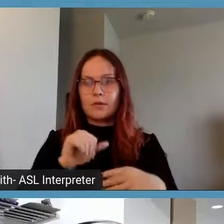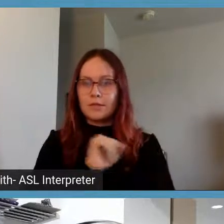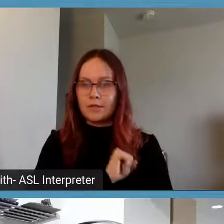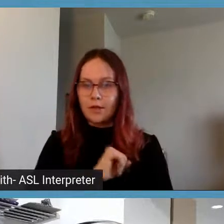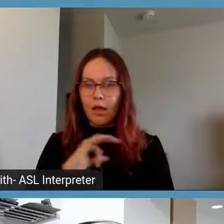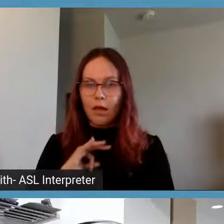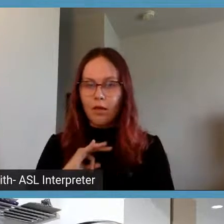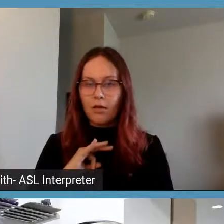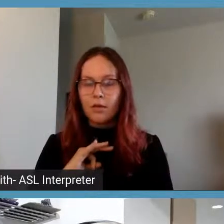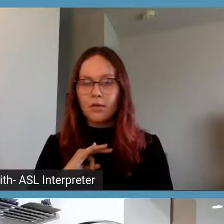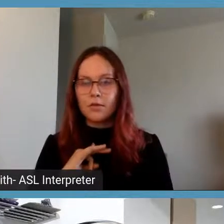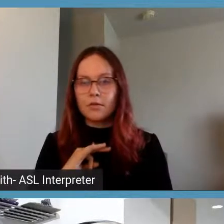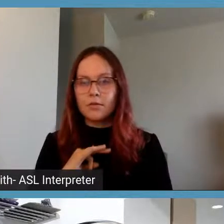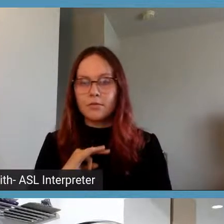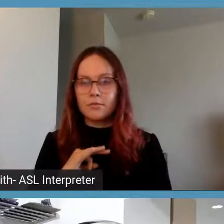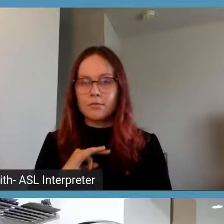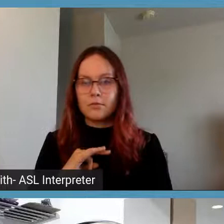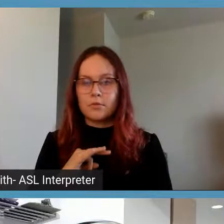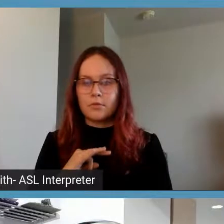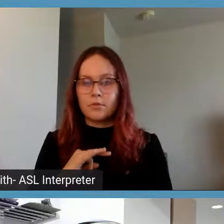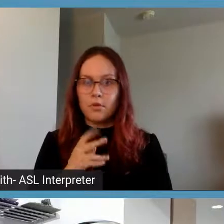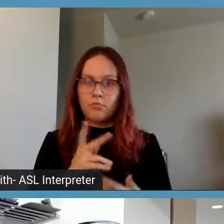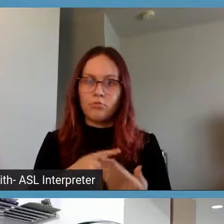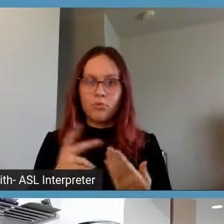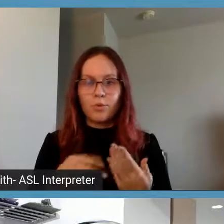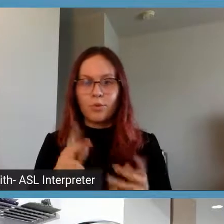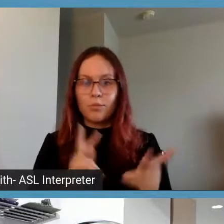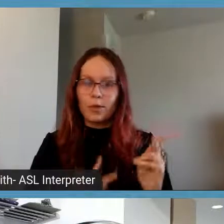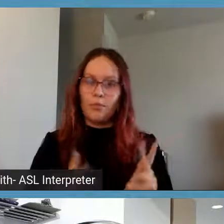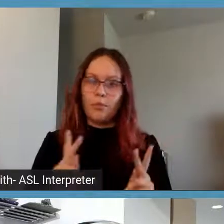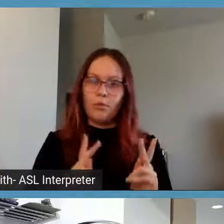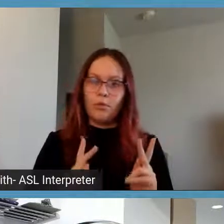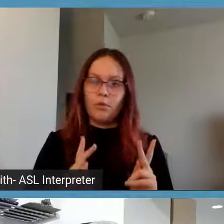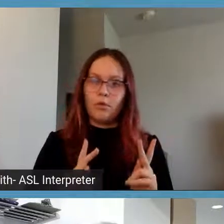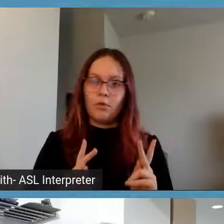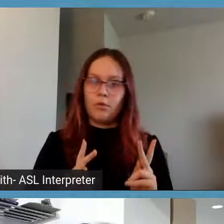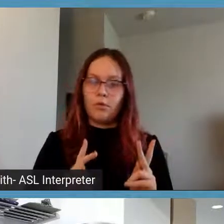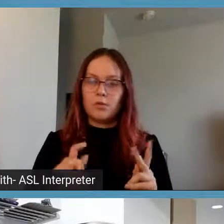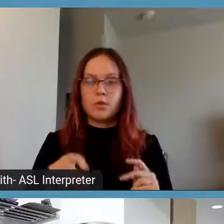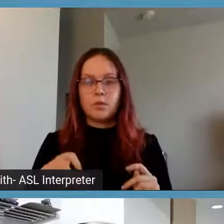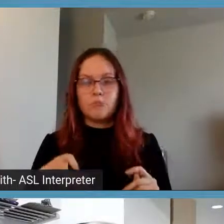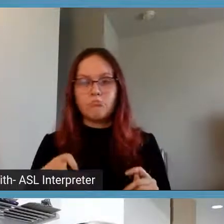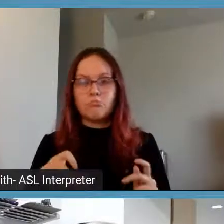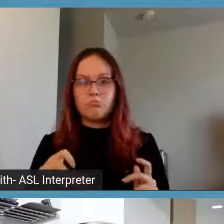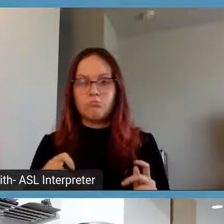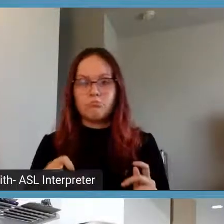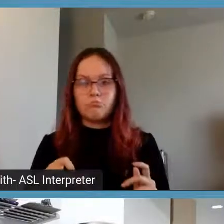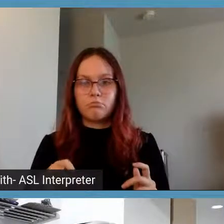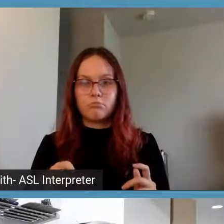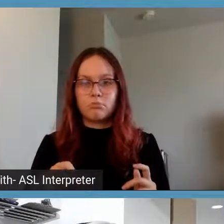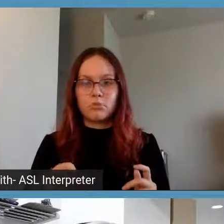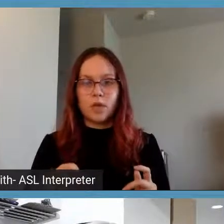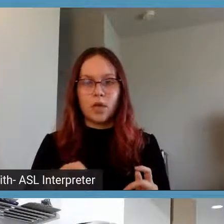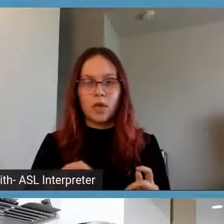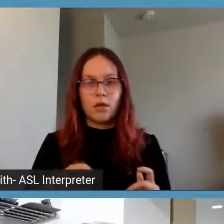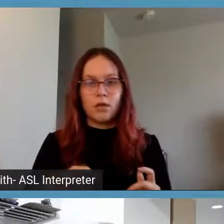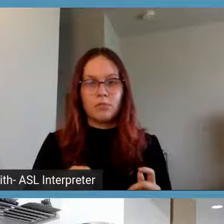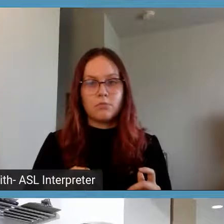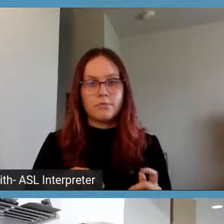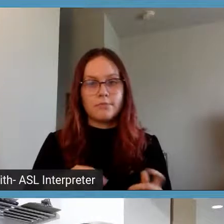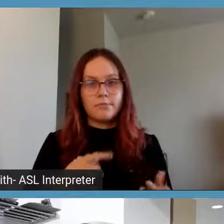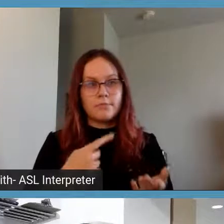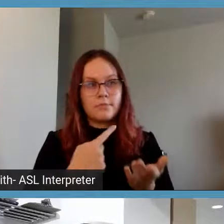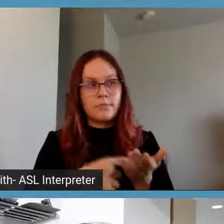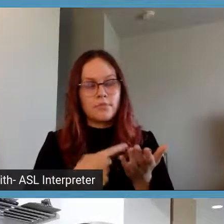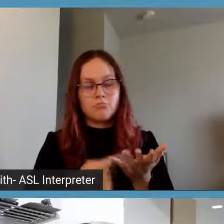kind of program people and the assistant folks often have to be advocating up to their higher ups to get that extra kind of